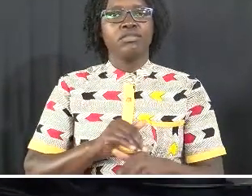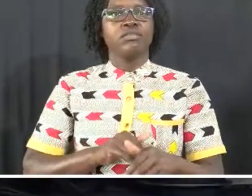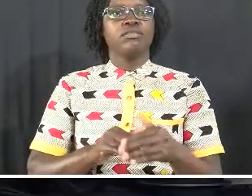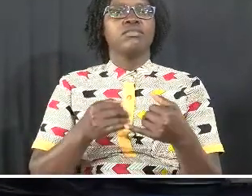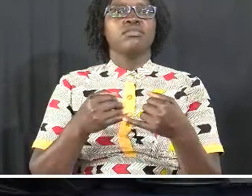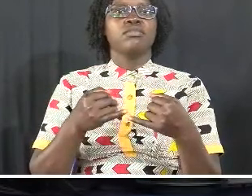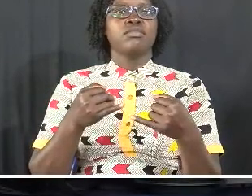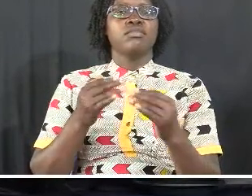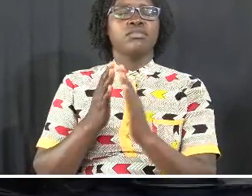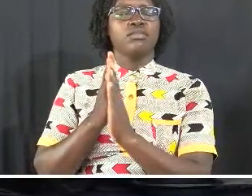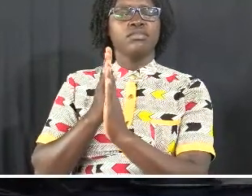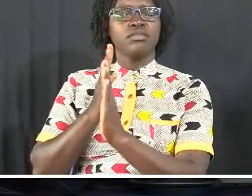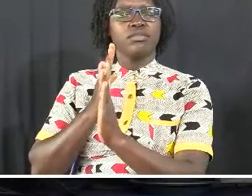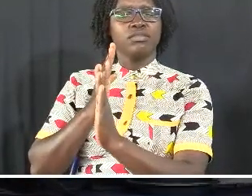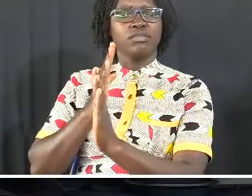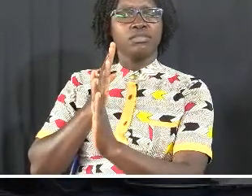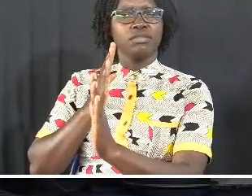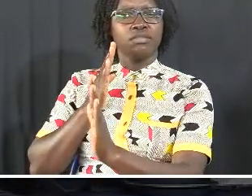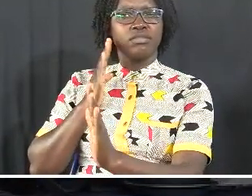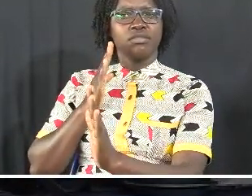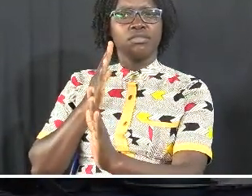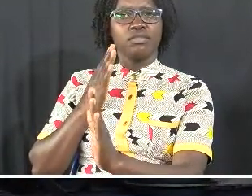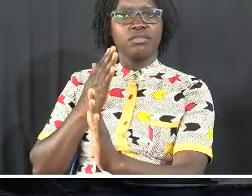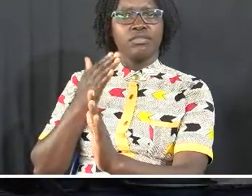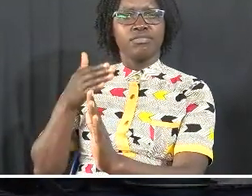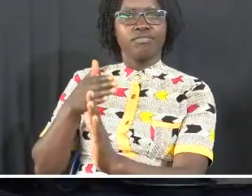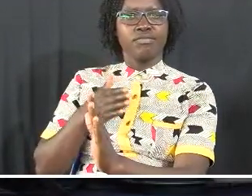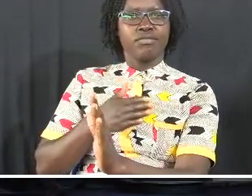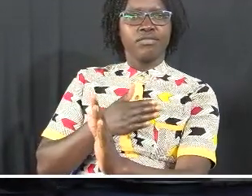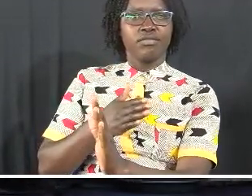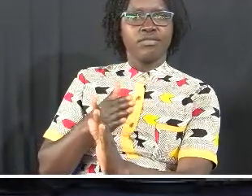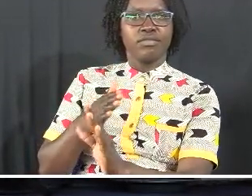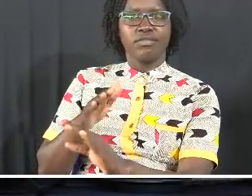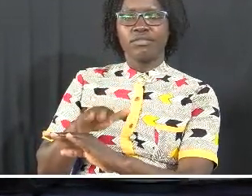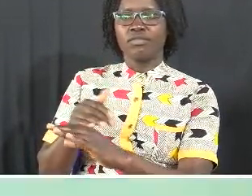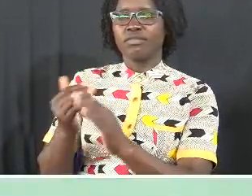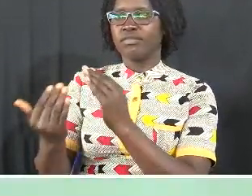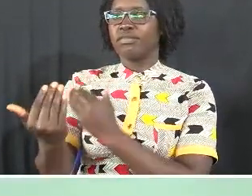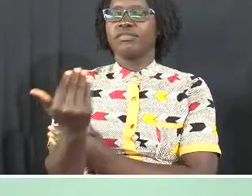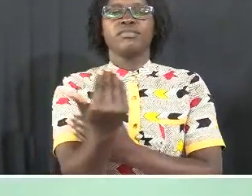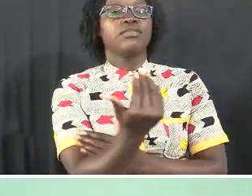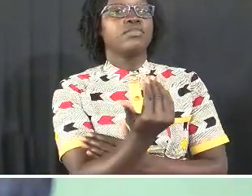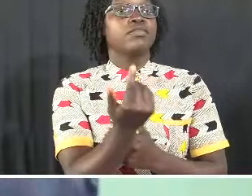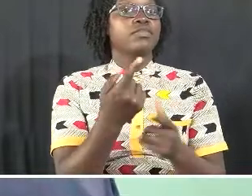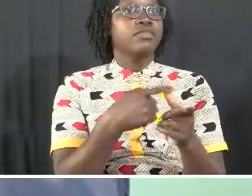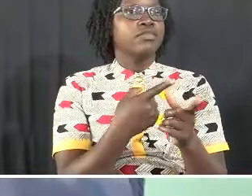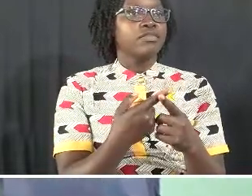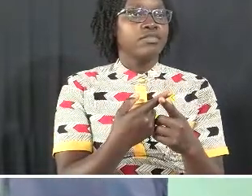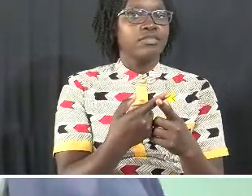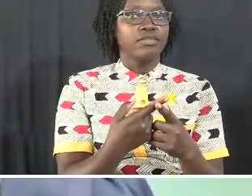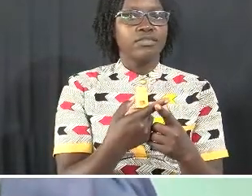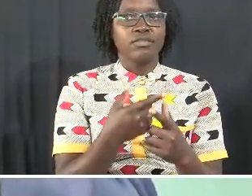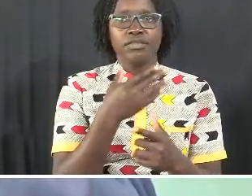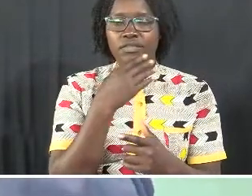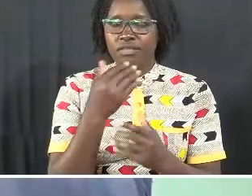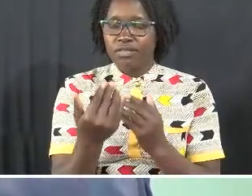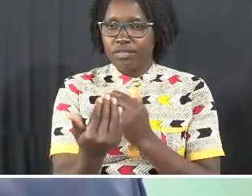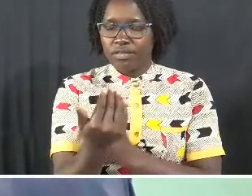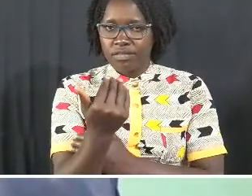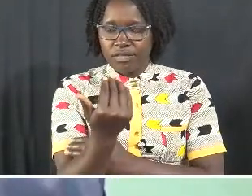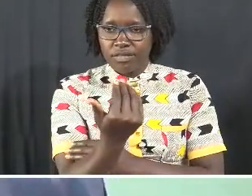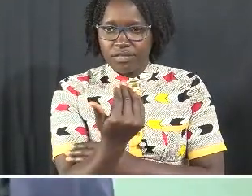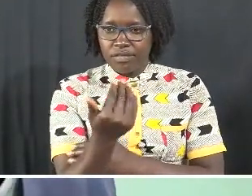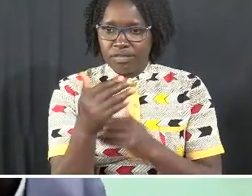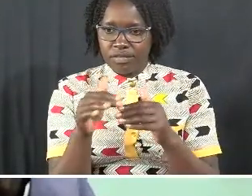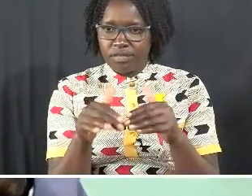line faithfully, the way it goes until you are called to the counter, and then the old man at the counter waits for